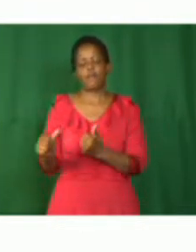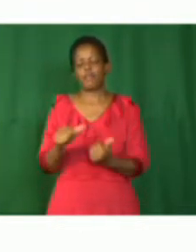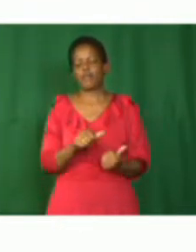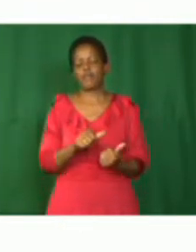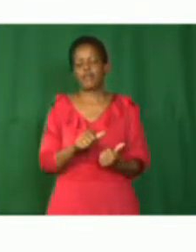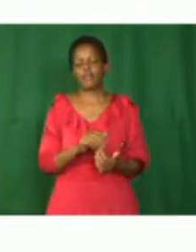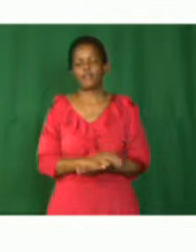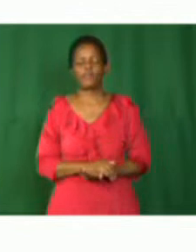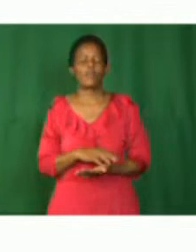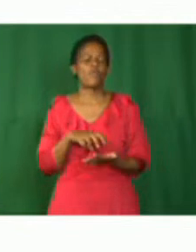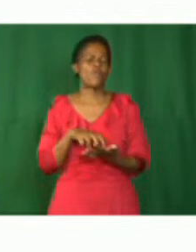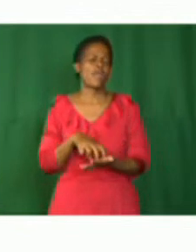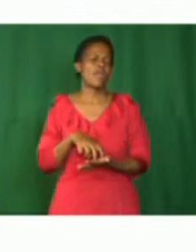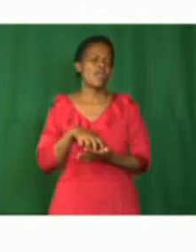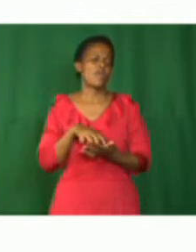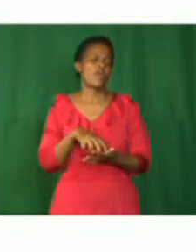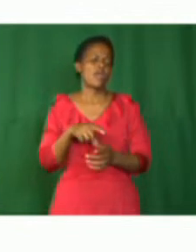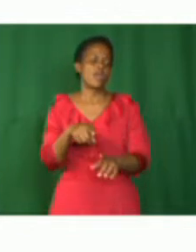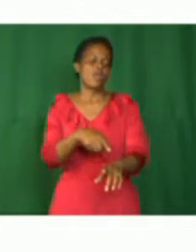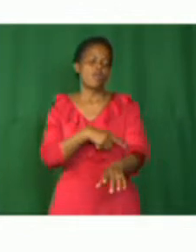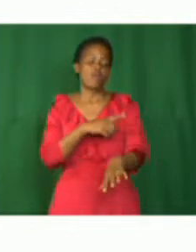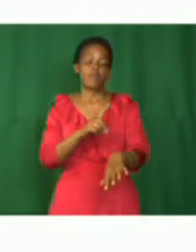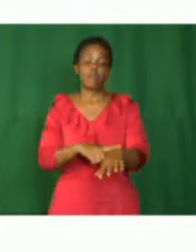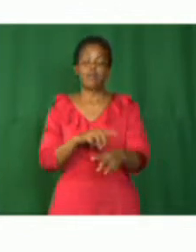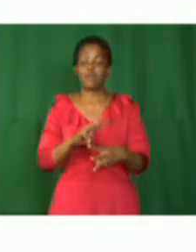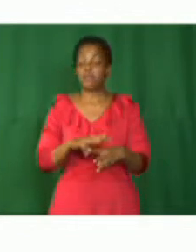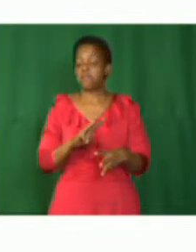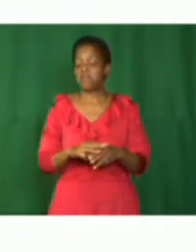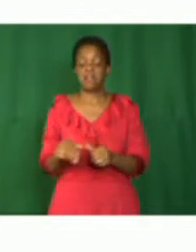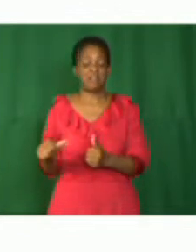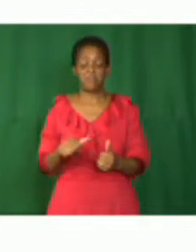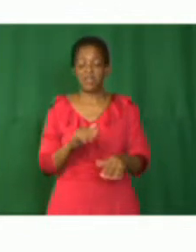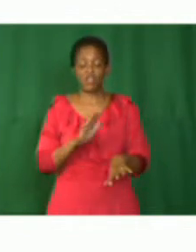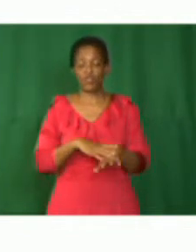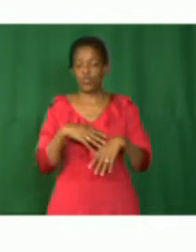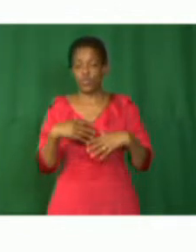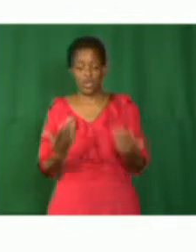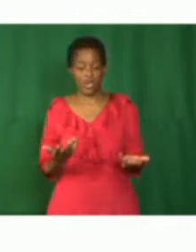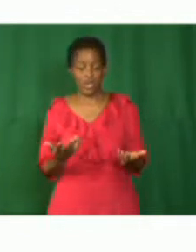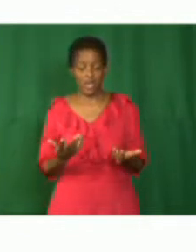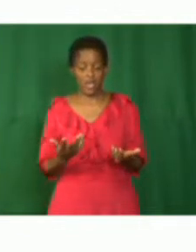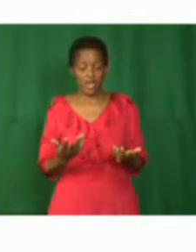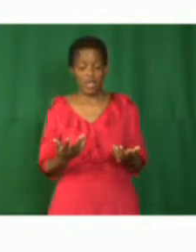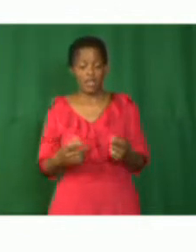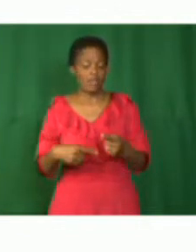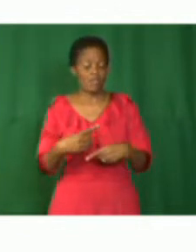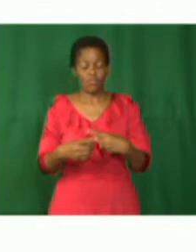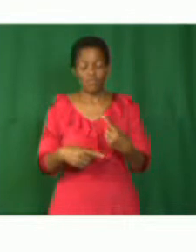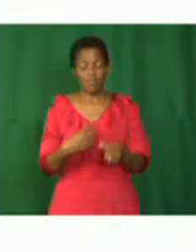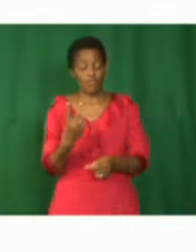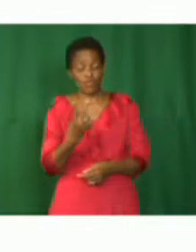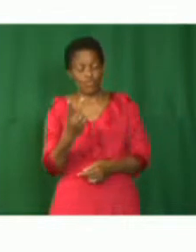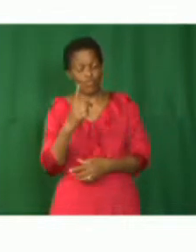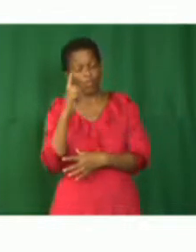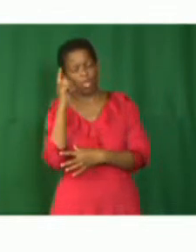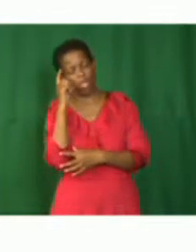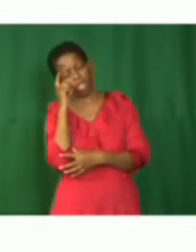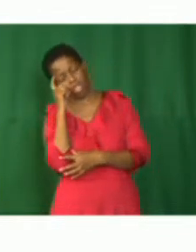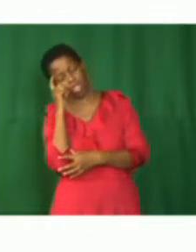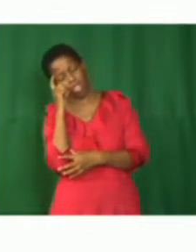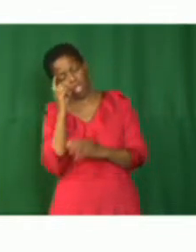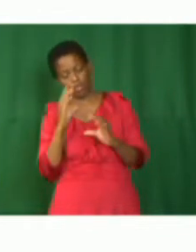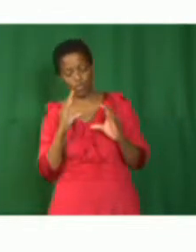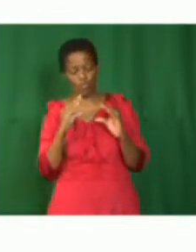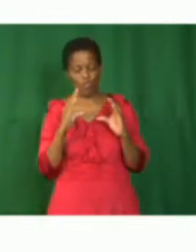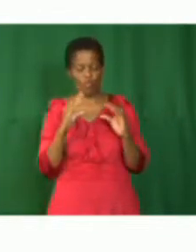We waited for a long time, but she did not come. In the end, we both fell asleep on the sofa. When